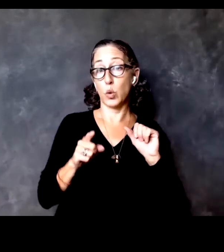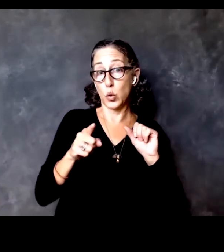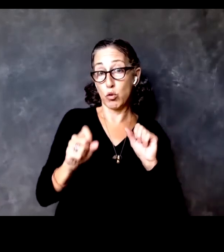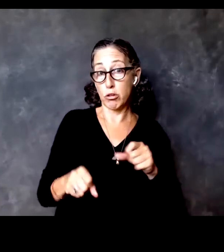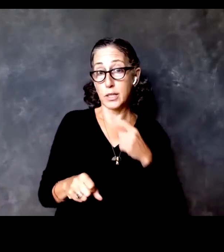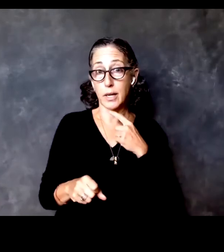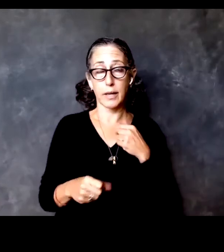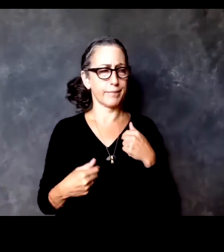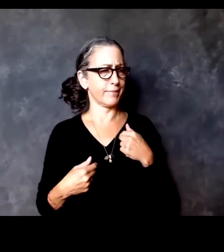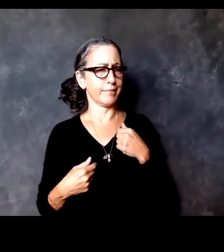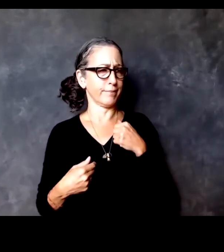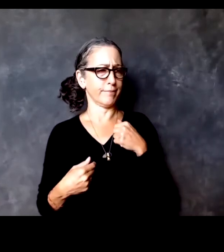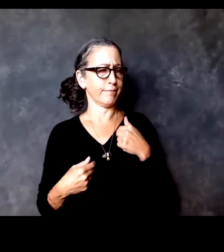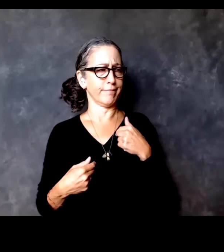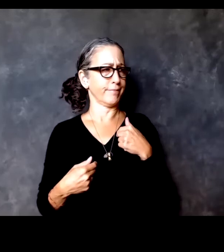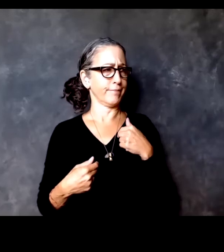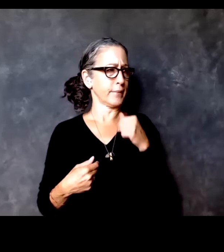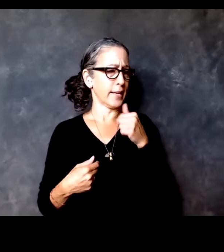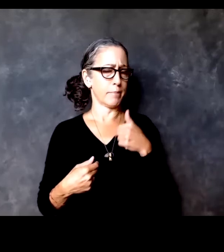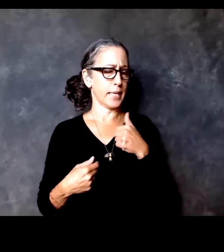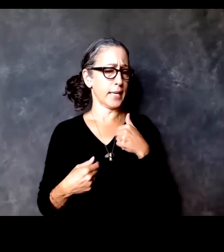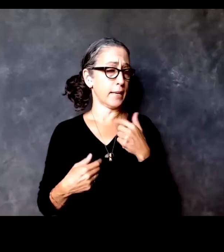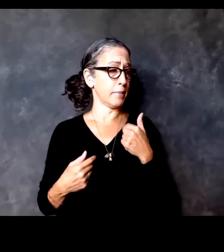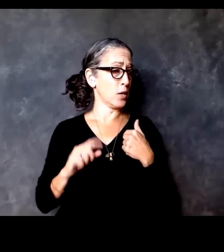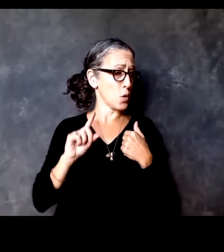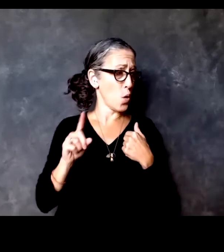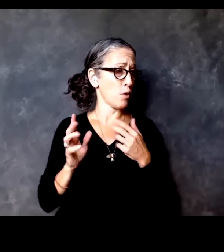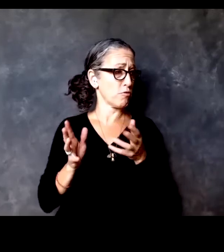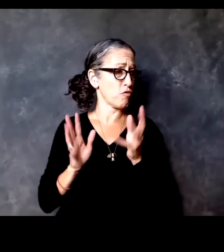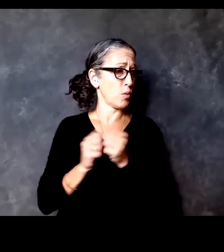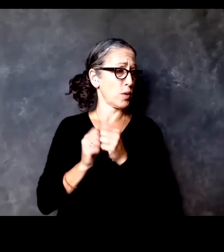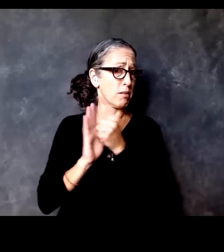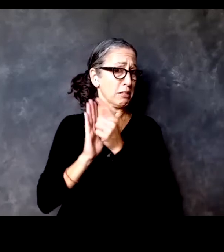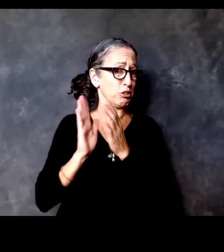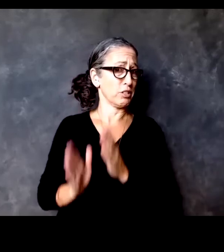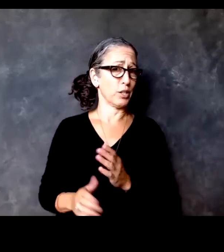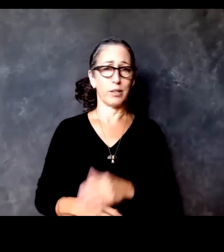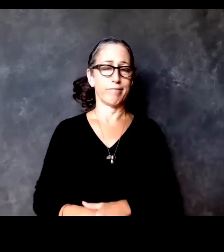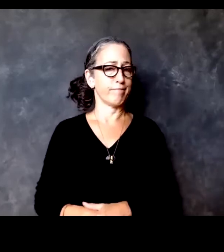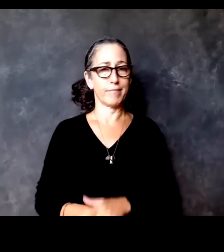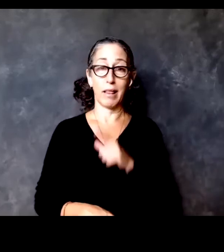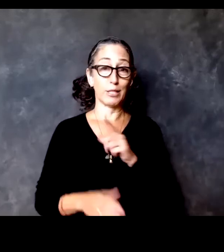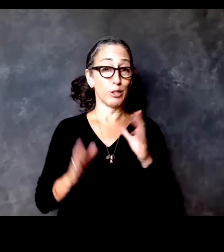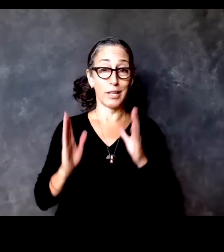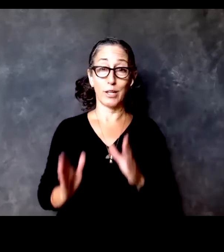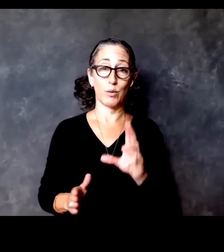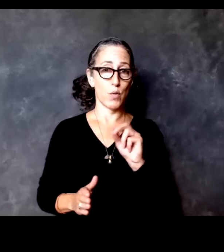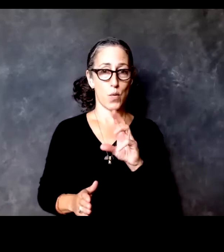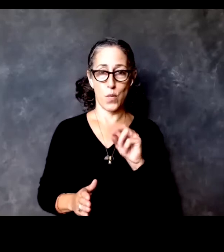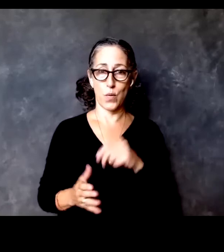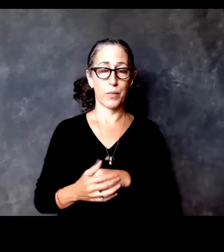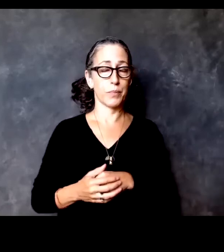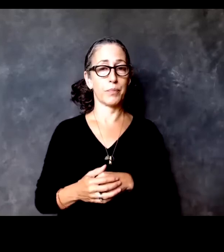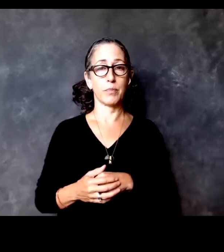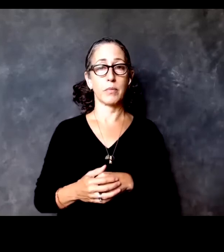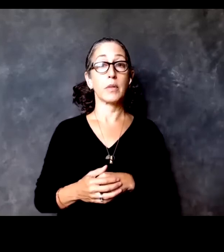myself ever going out of my way to talk to a legislator. That's not something that I do. Well, I have two responses to that.